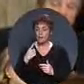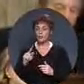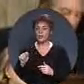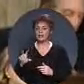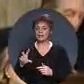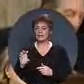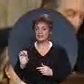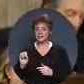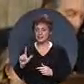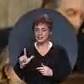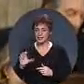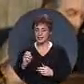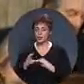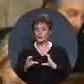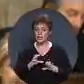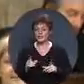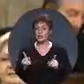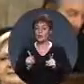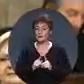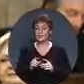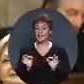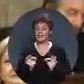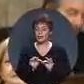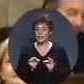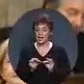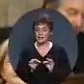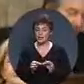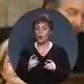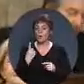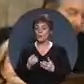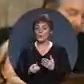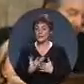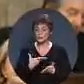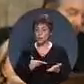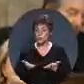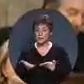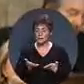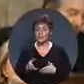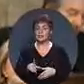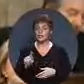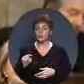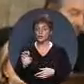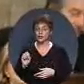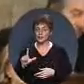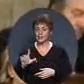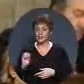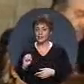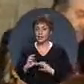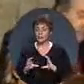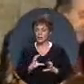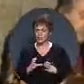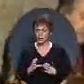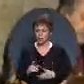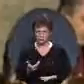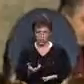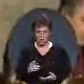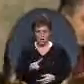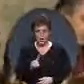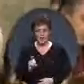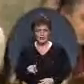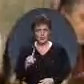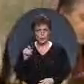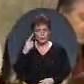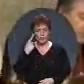networks, decide on rates for new telecommunication services. Will the